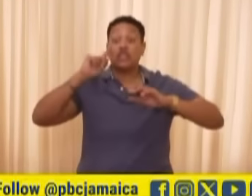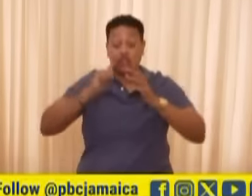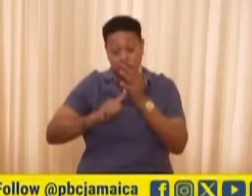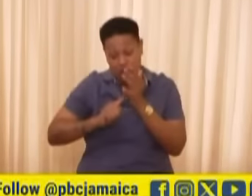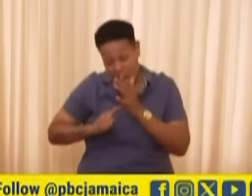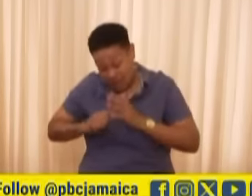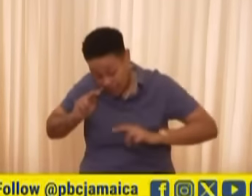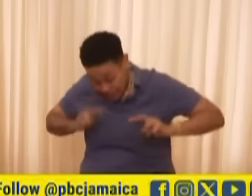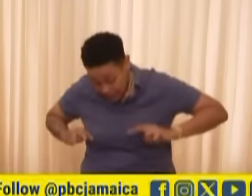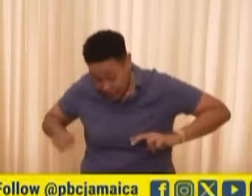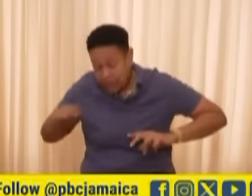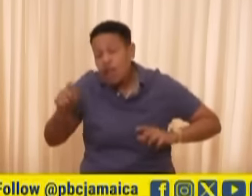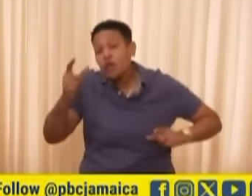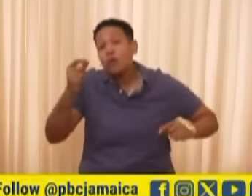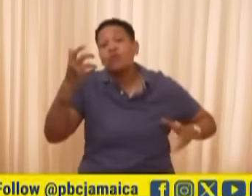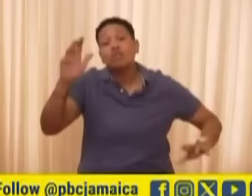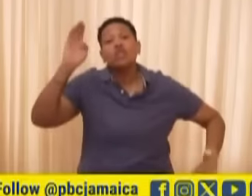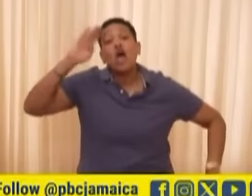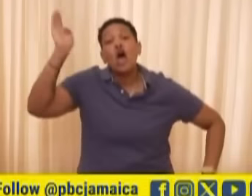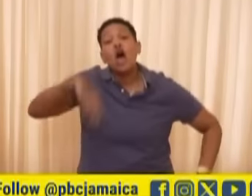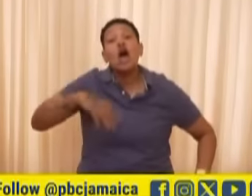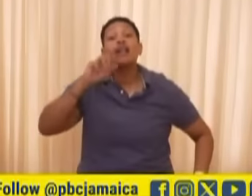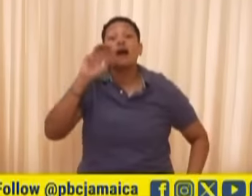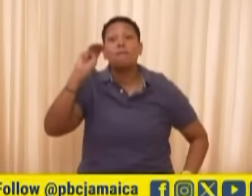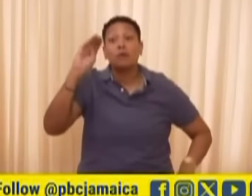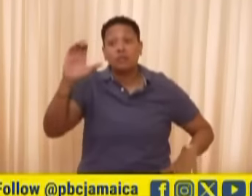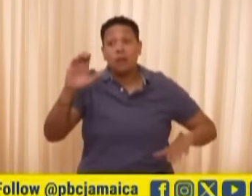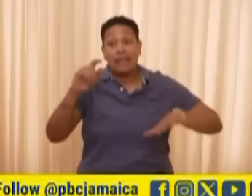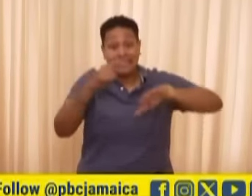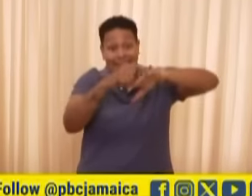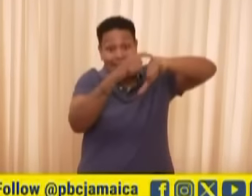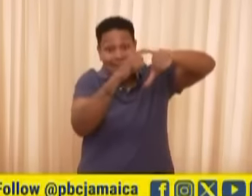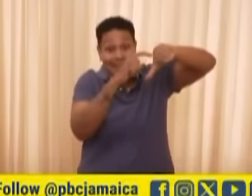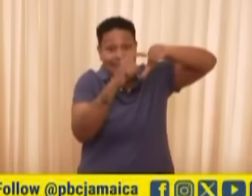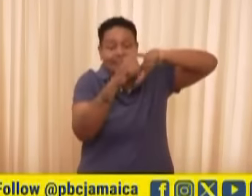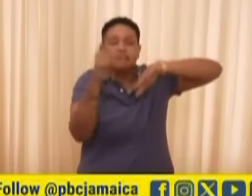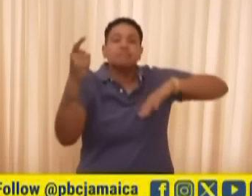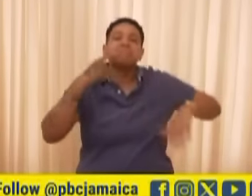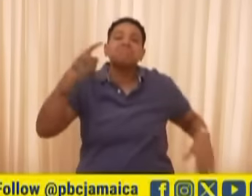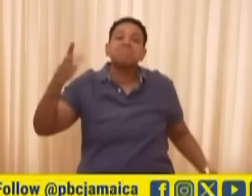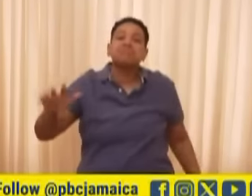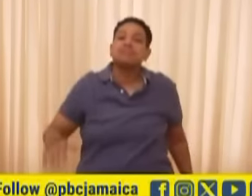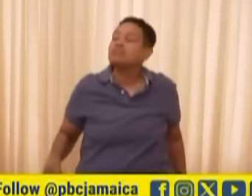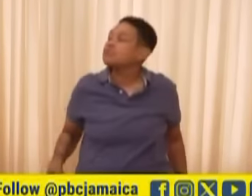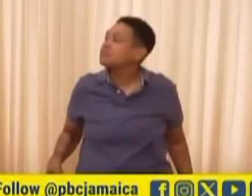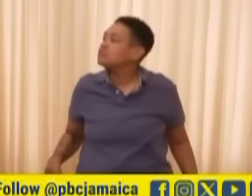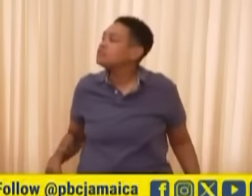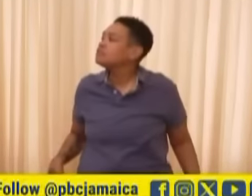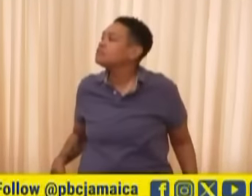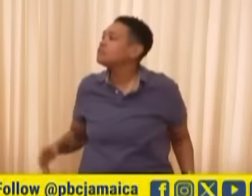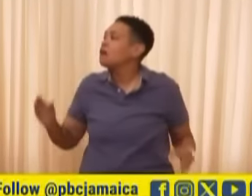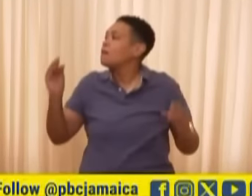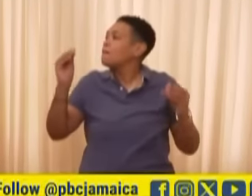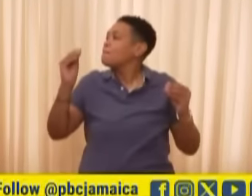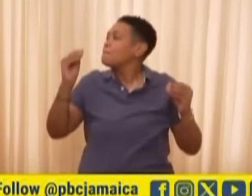did, all of the municipalities have said that they are not in a